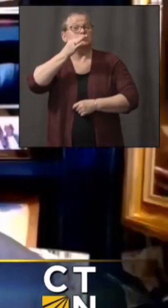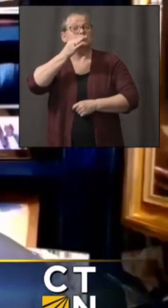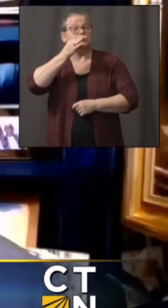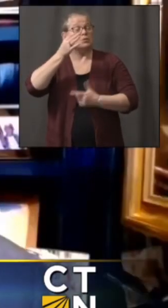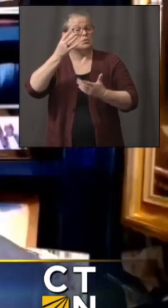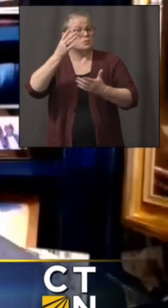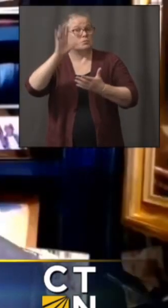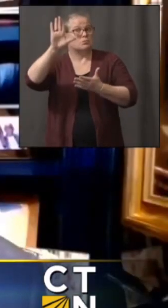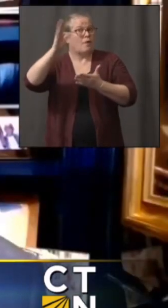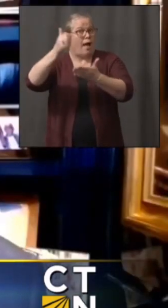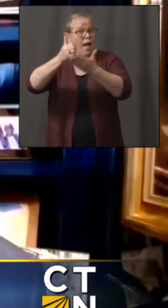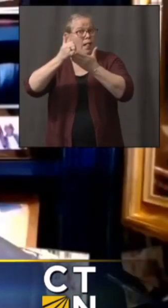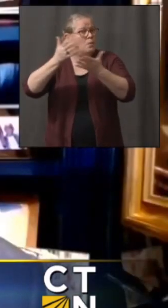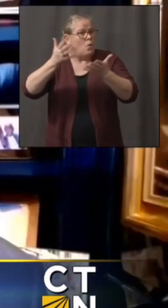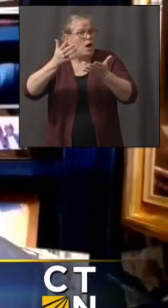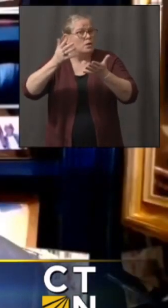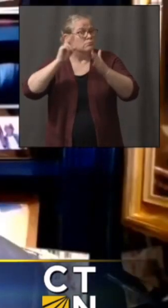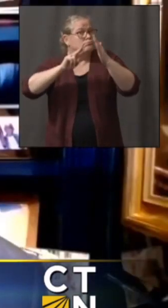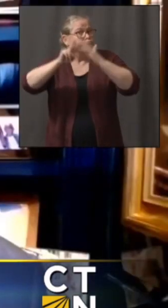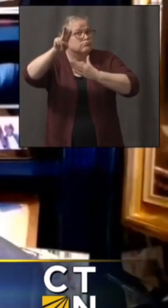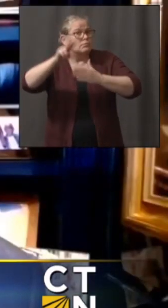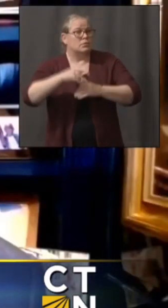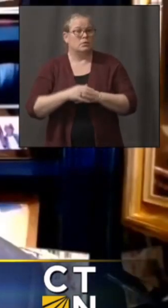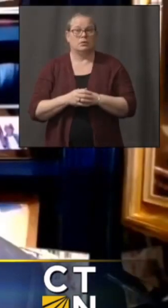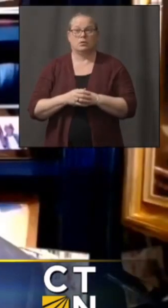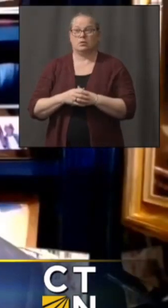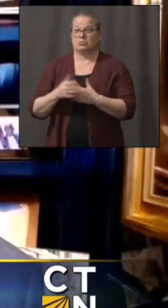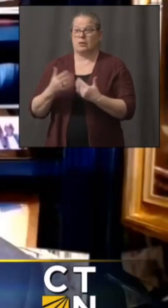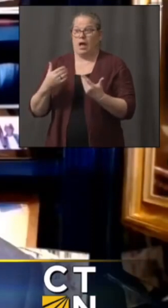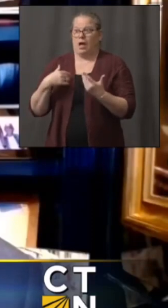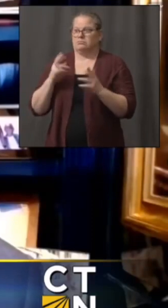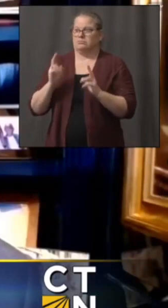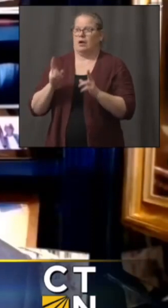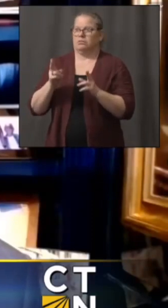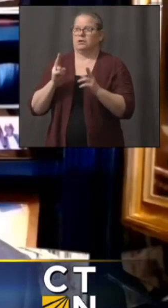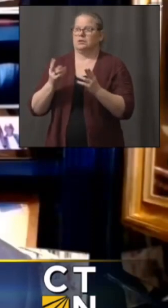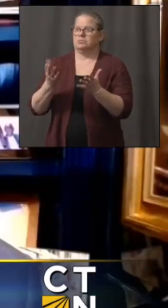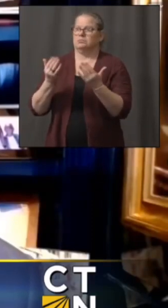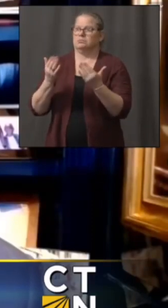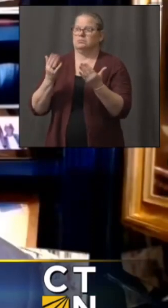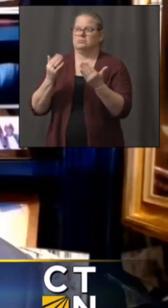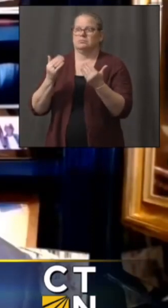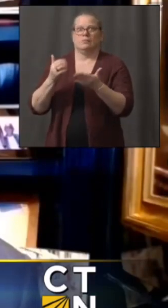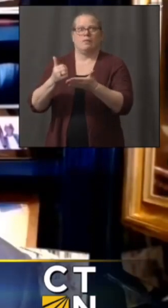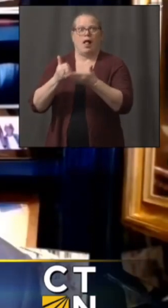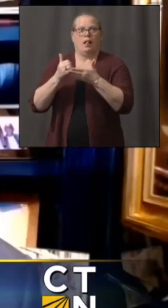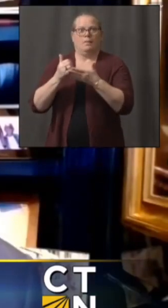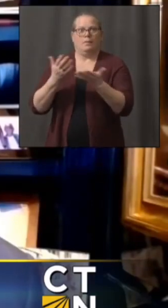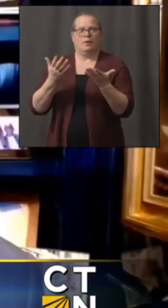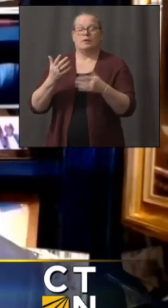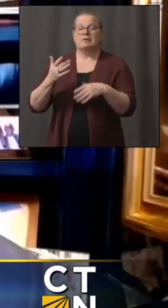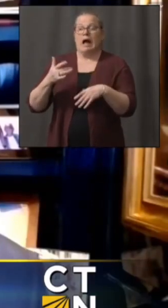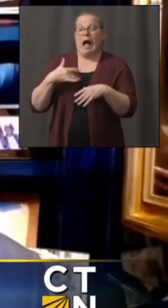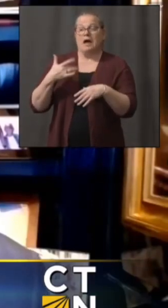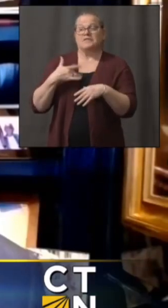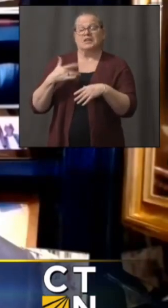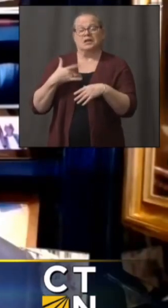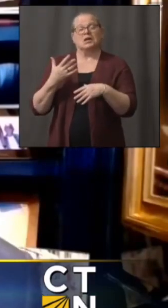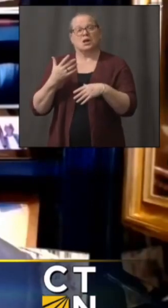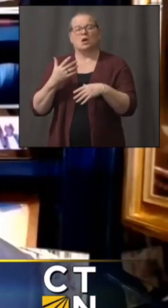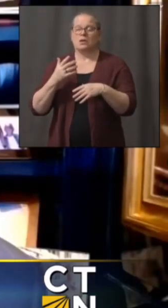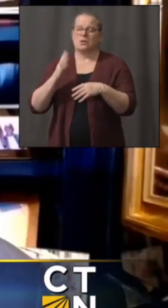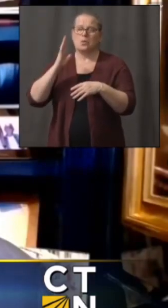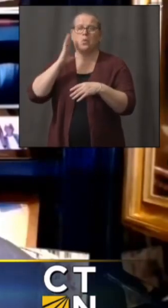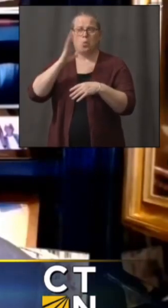Let's go. Hurry up. My strong feeling is when it comes to infrastructure, there'll be some bipartisan support,